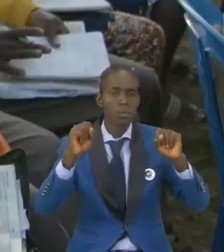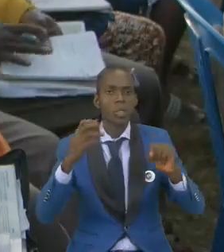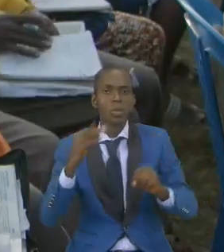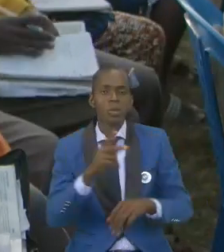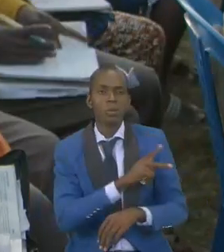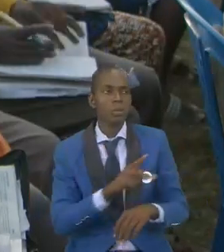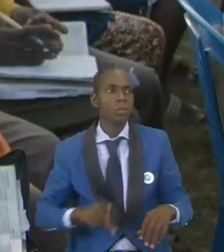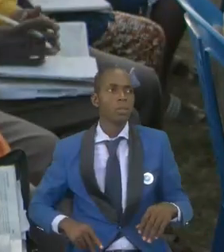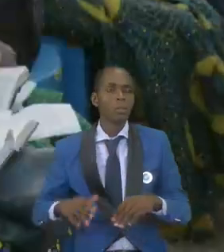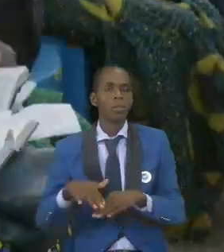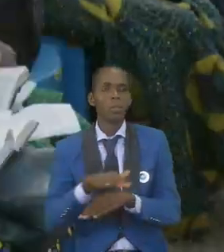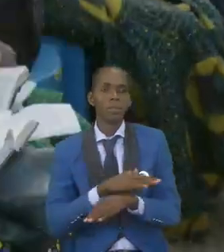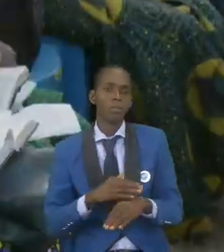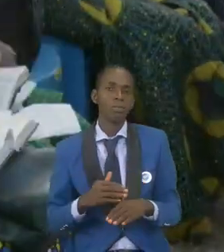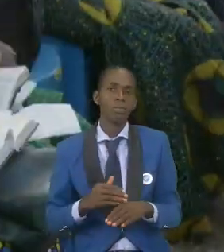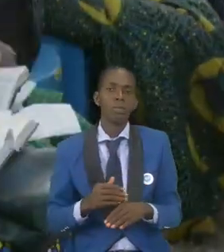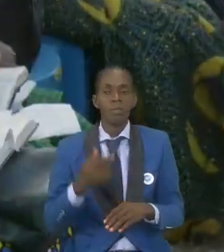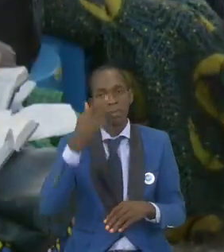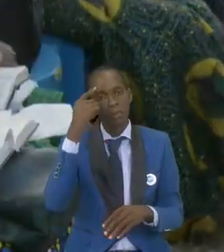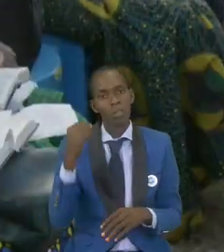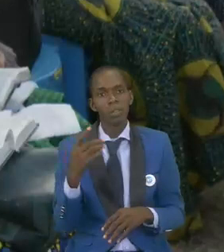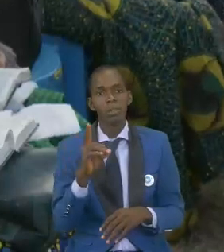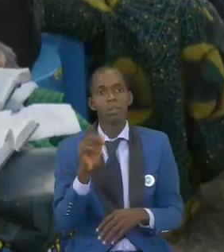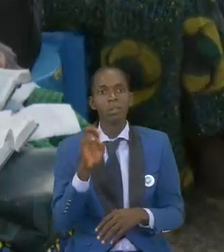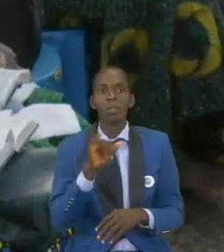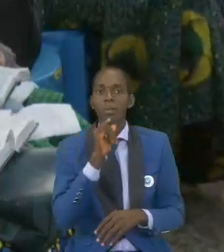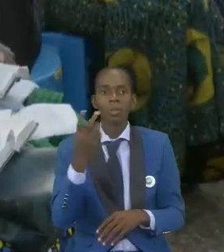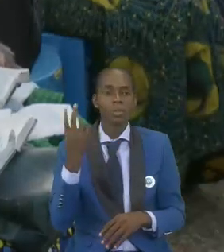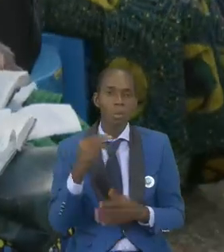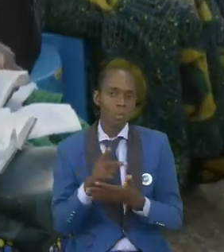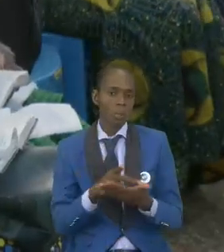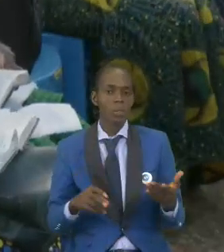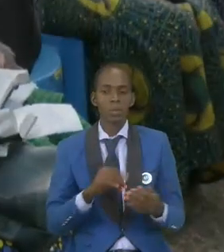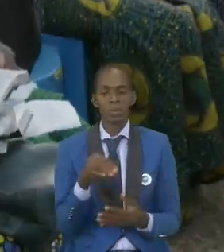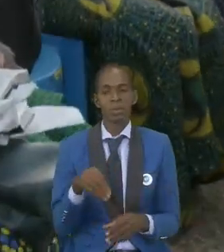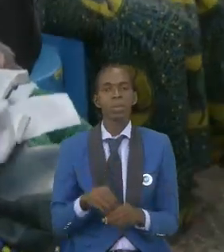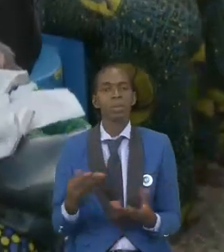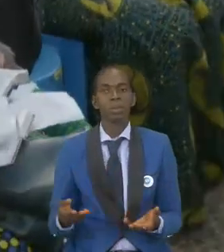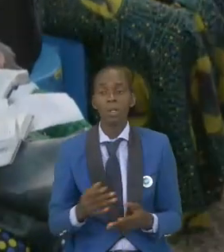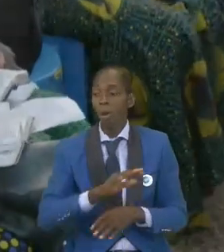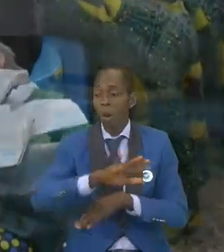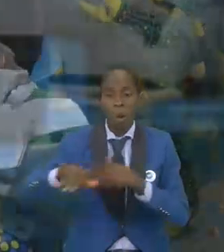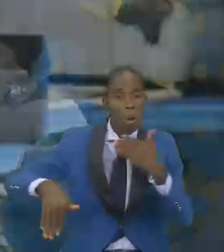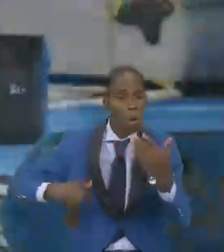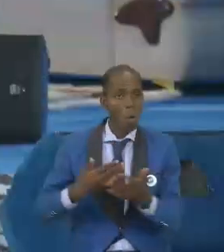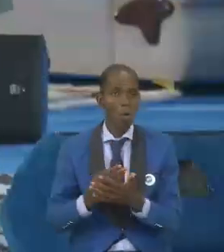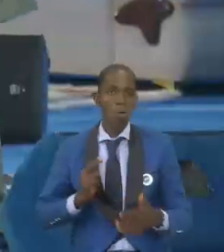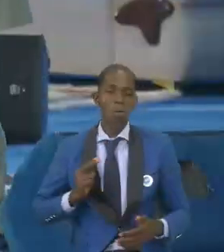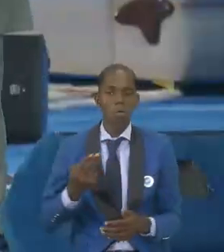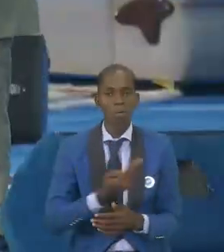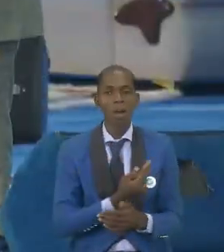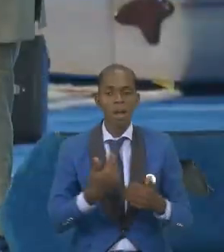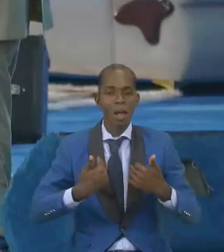Because Daniel was not party to this. And they roped Daniel in. They said, all of us have agreed